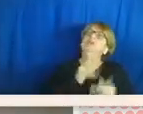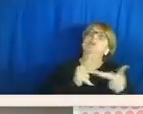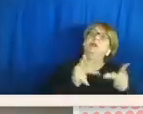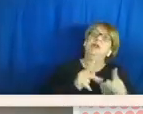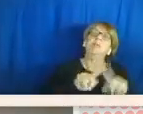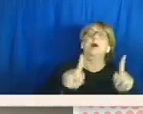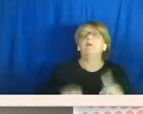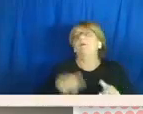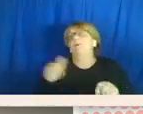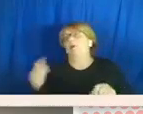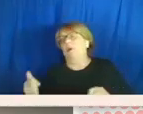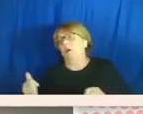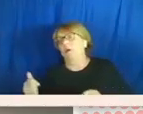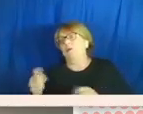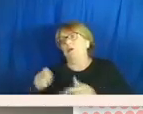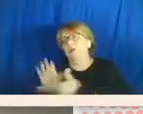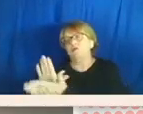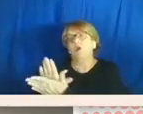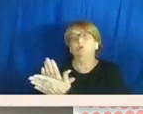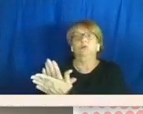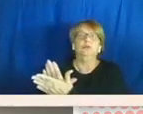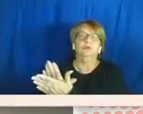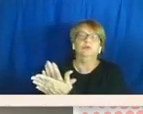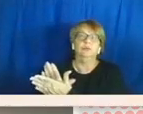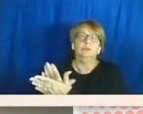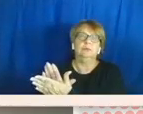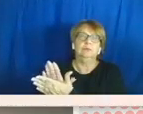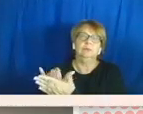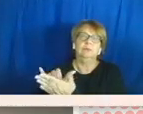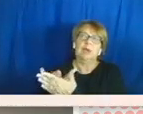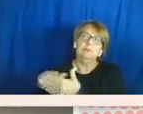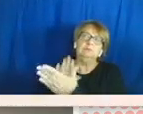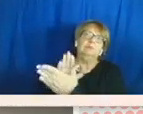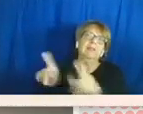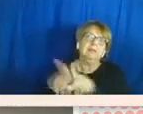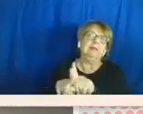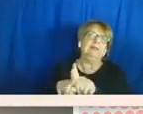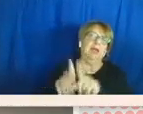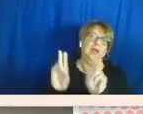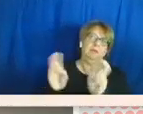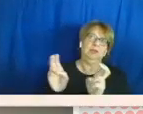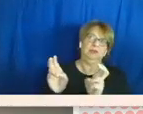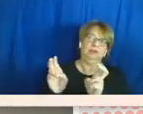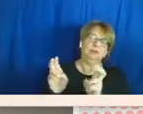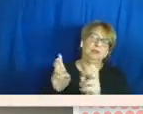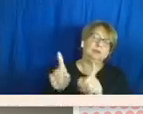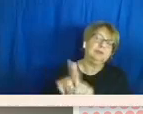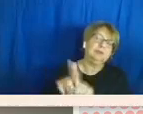another approach that addresses the same issue, interests, and concerns.